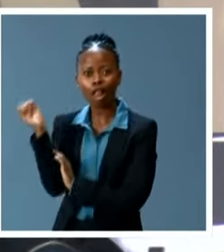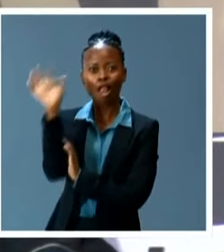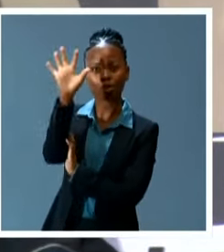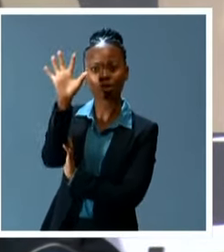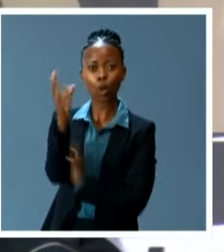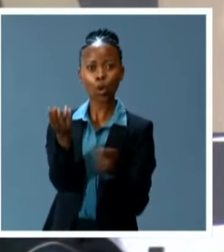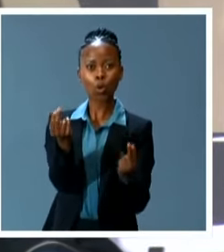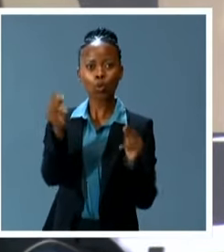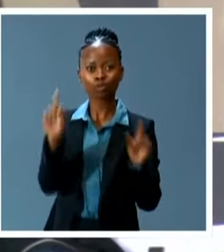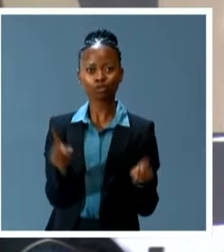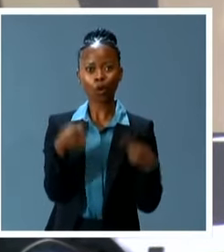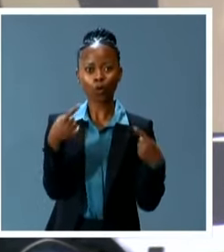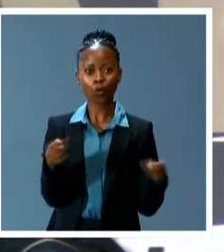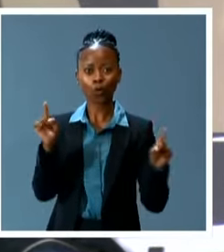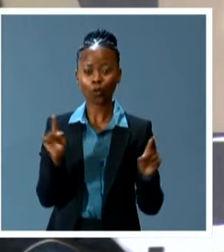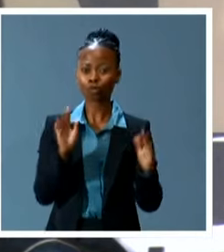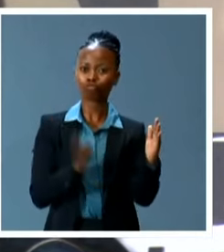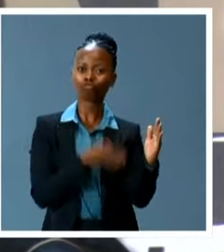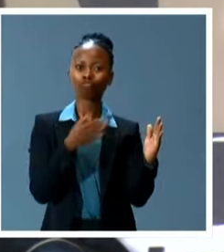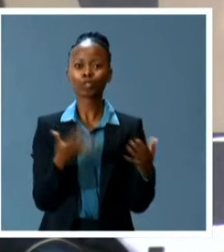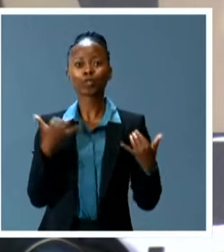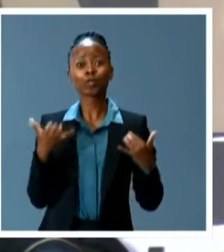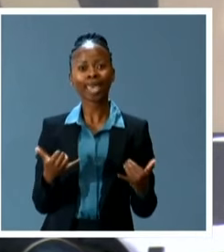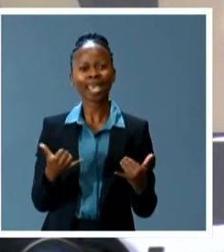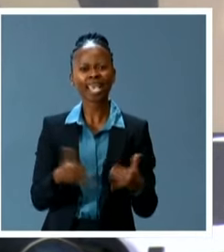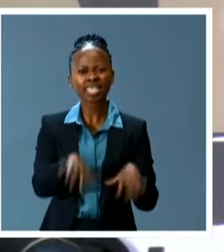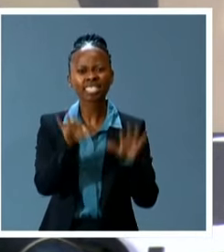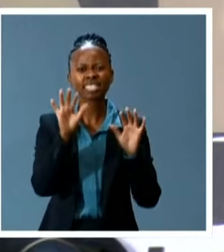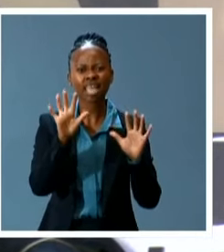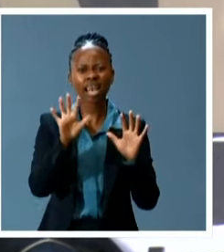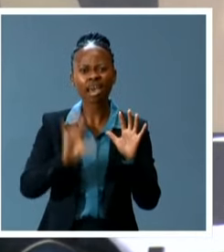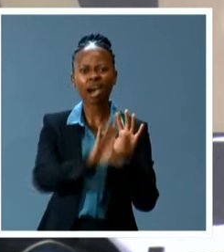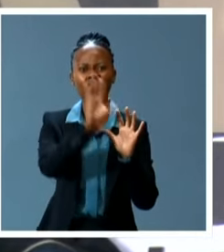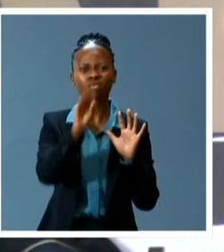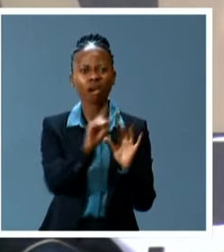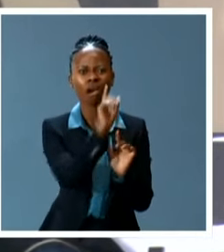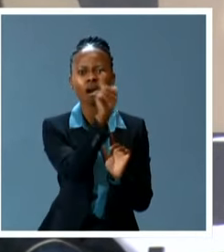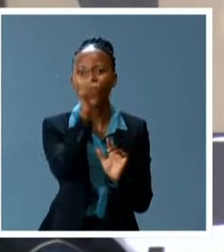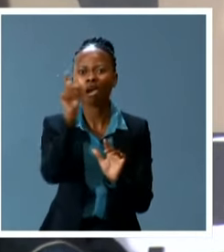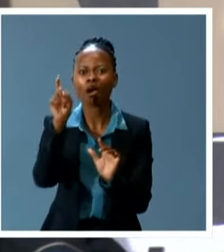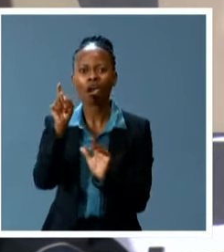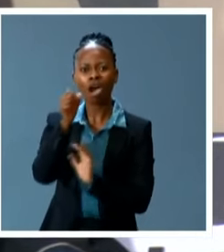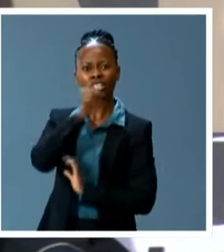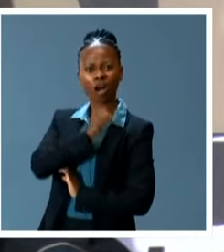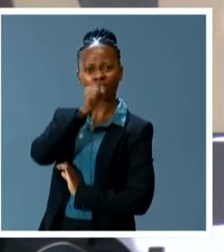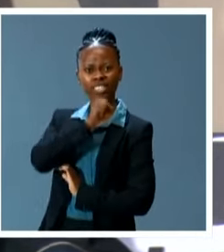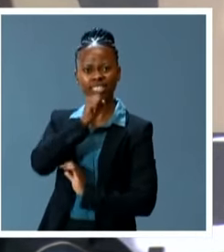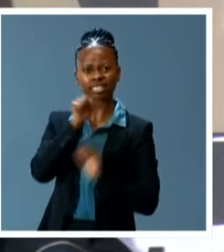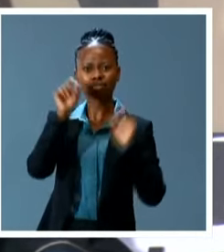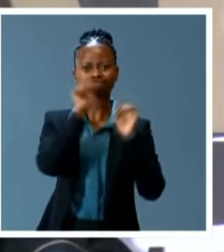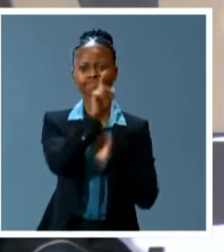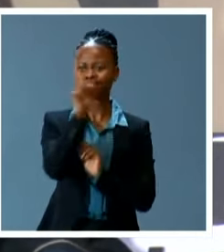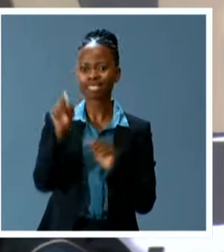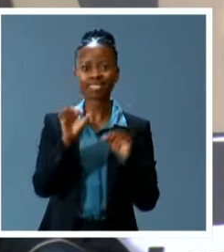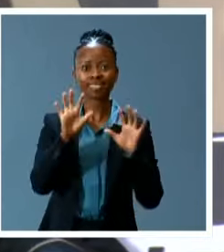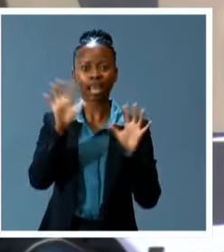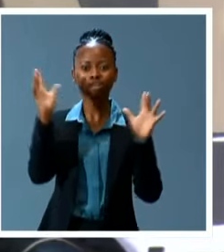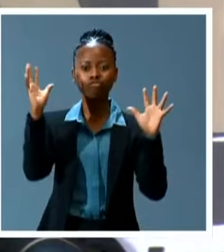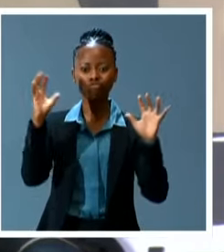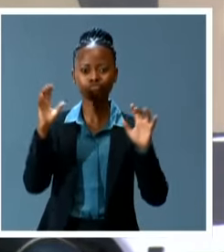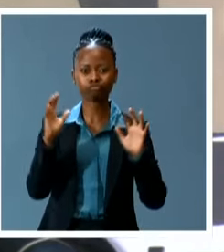today with 10 of Africa's biggest musical artists that will be played at the end of